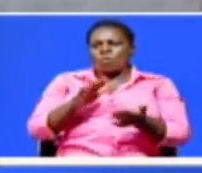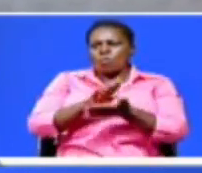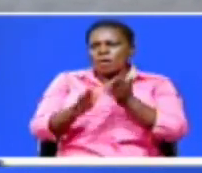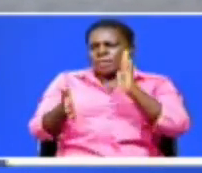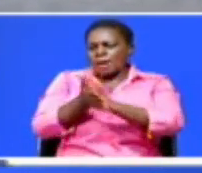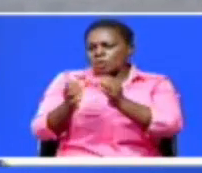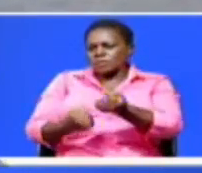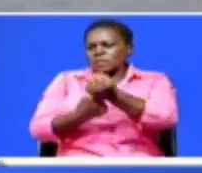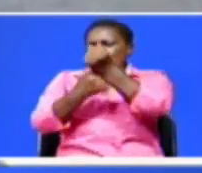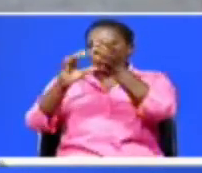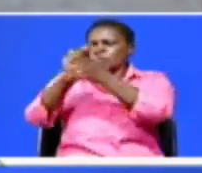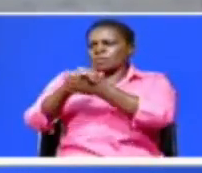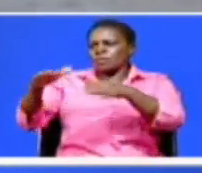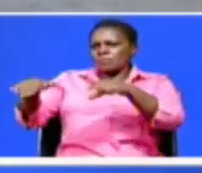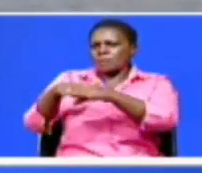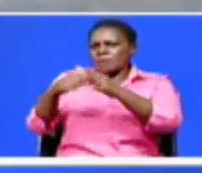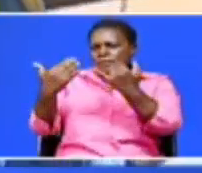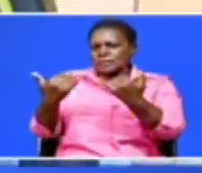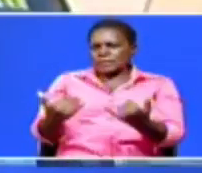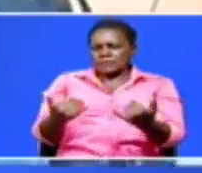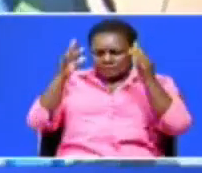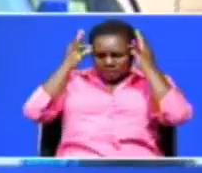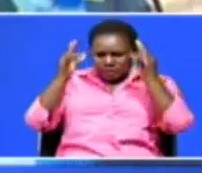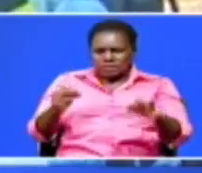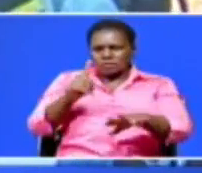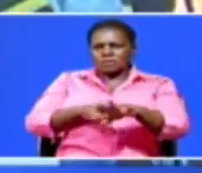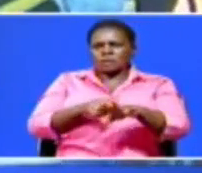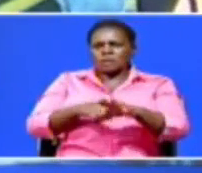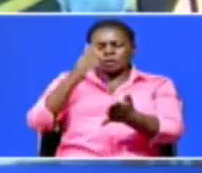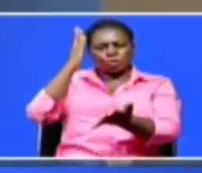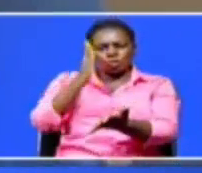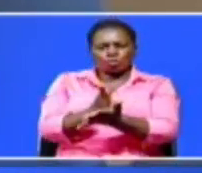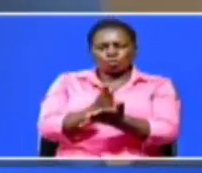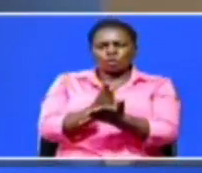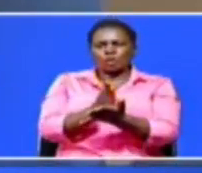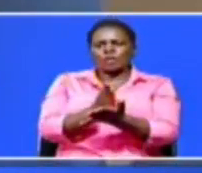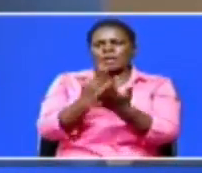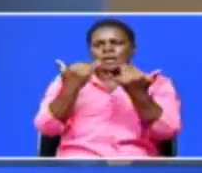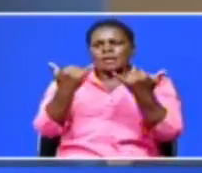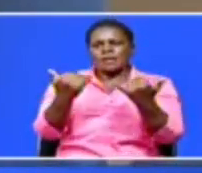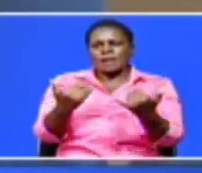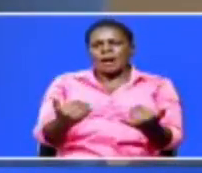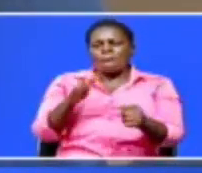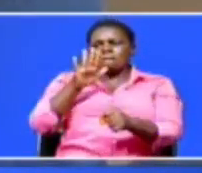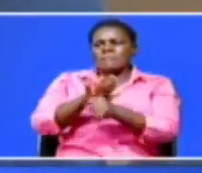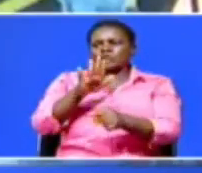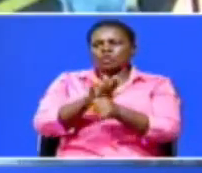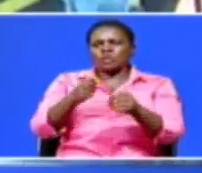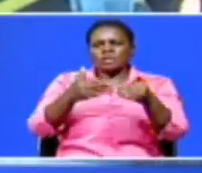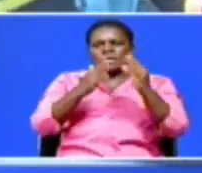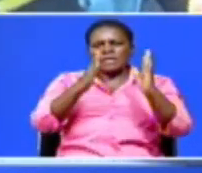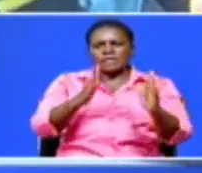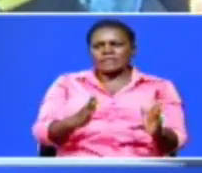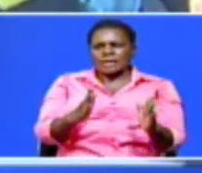Jubilee Party, for most members, this was a defining moment, a moment of truth, with the already besieged majority leader Kamau